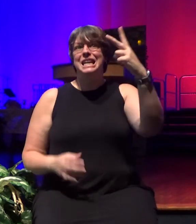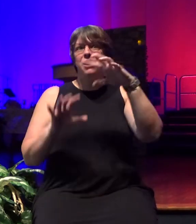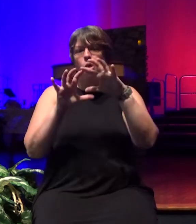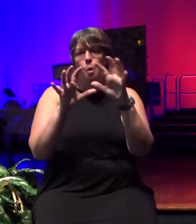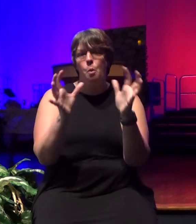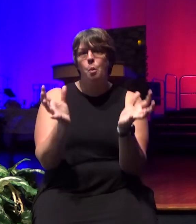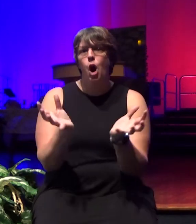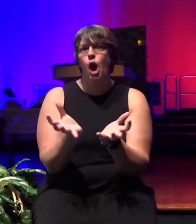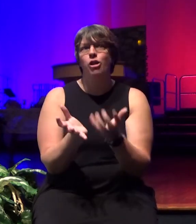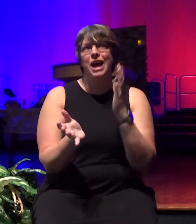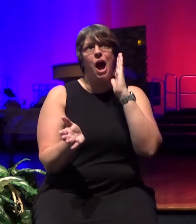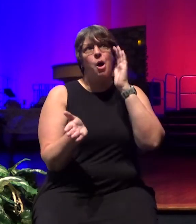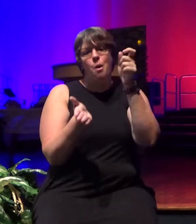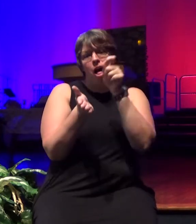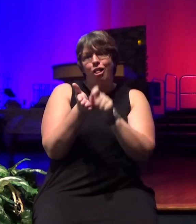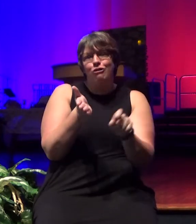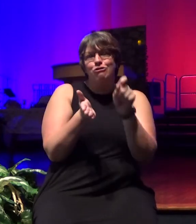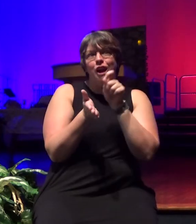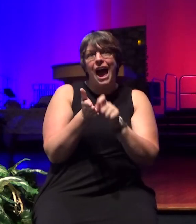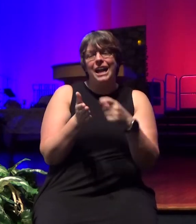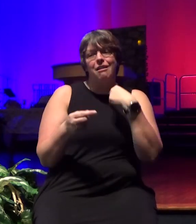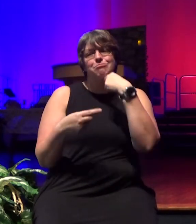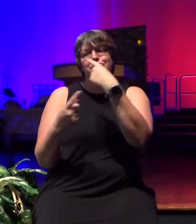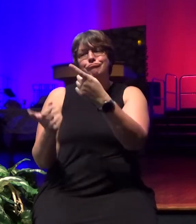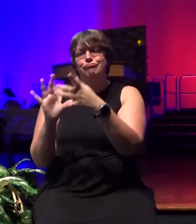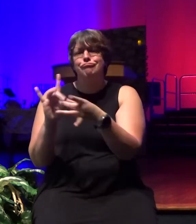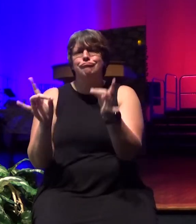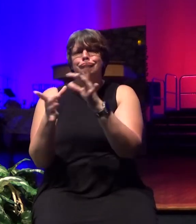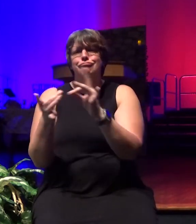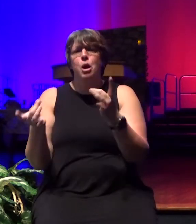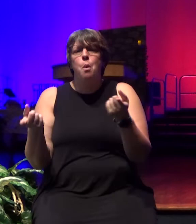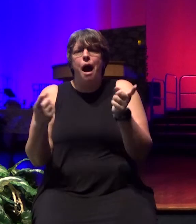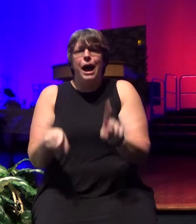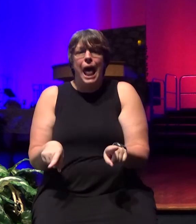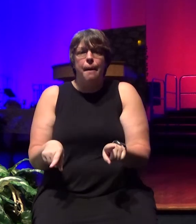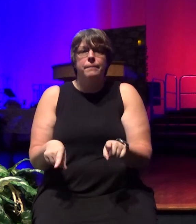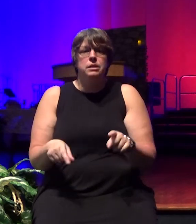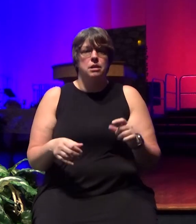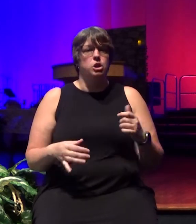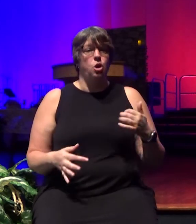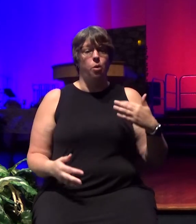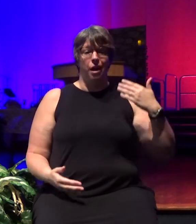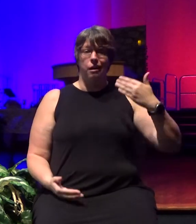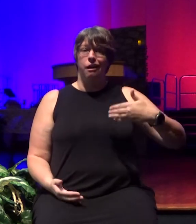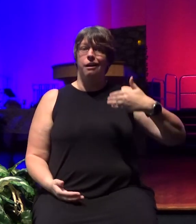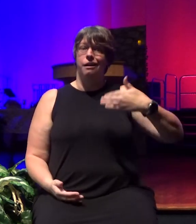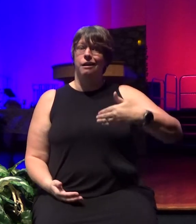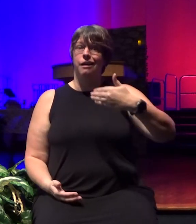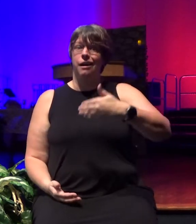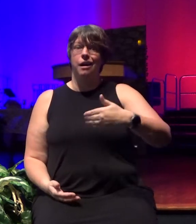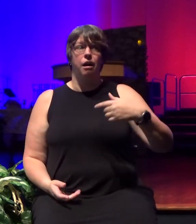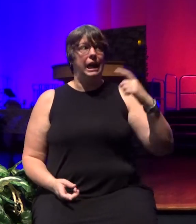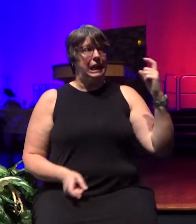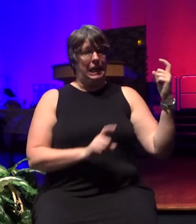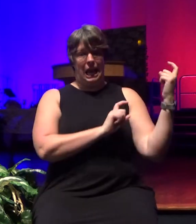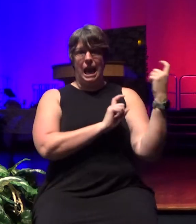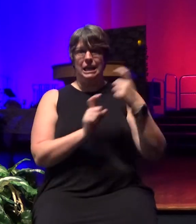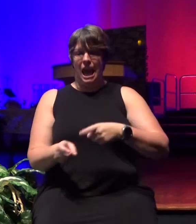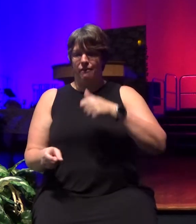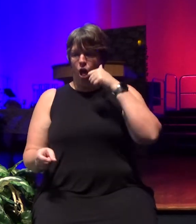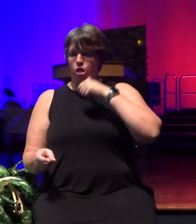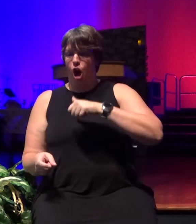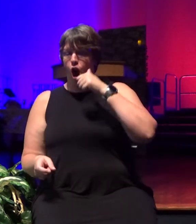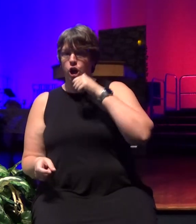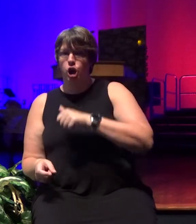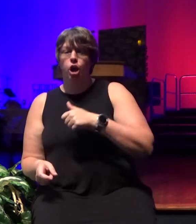the doll must have taken a trip. And luckily, Kafka, is a